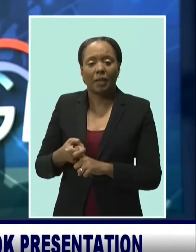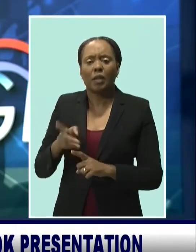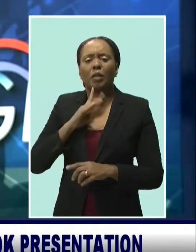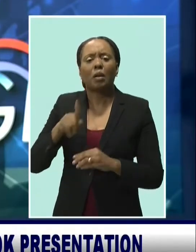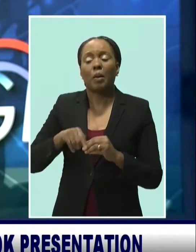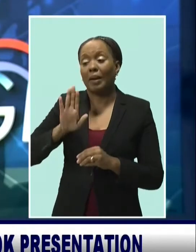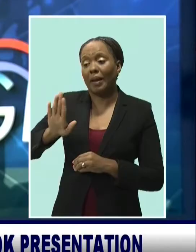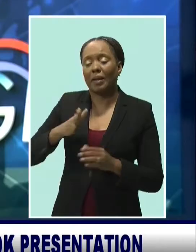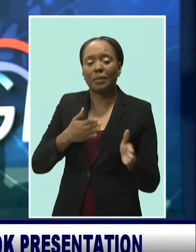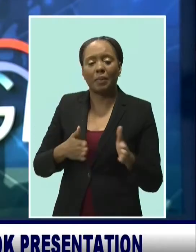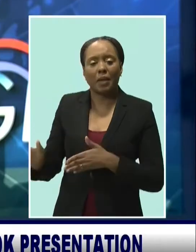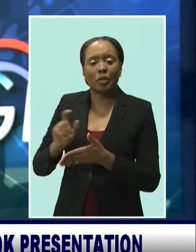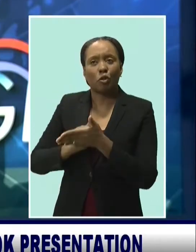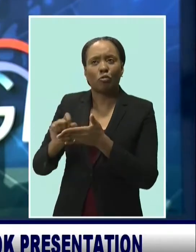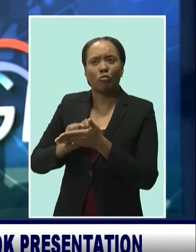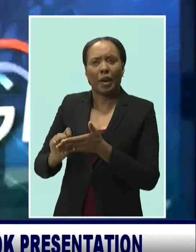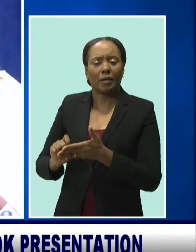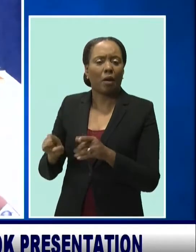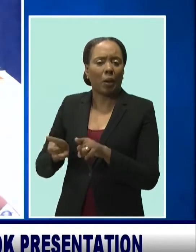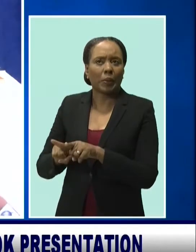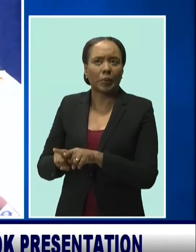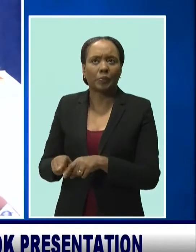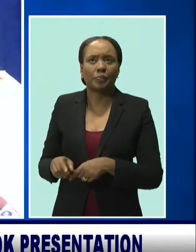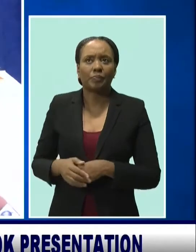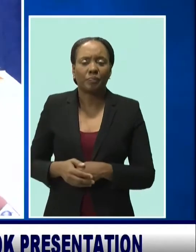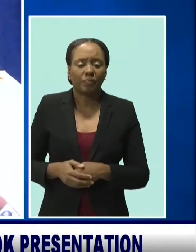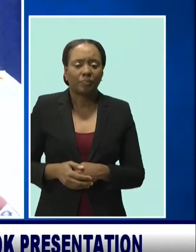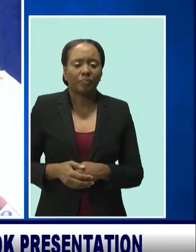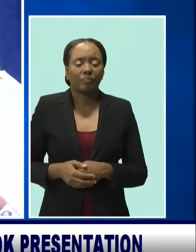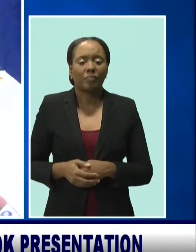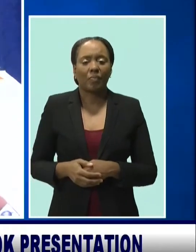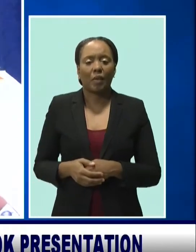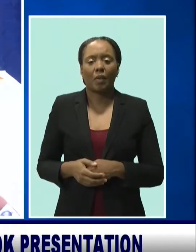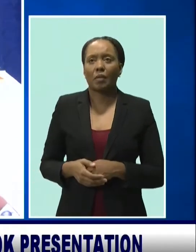own plans for a book. Wendell can tell you, but I've sent